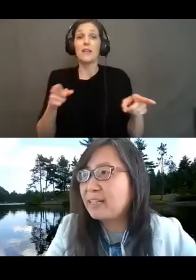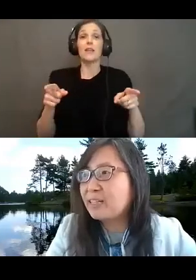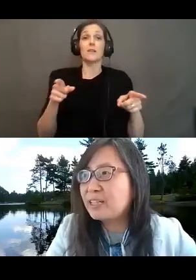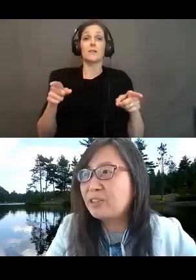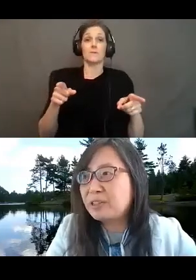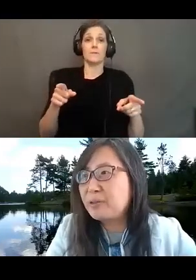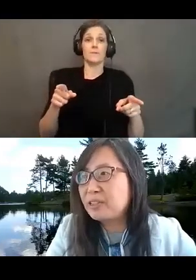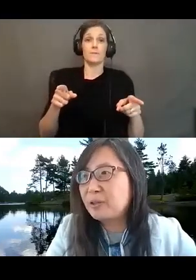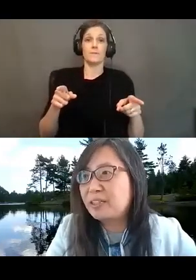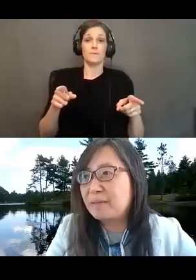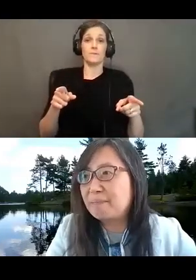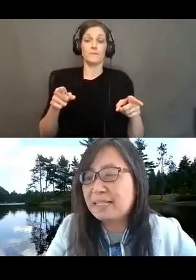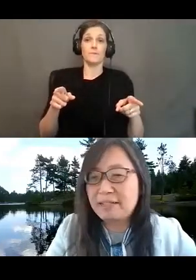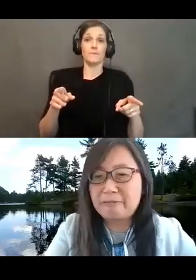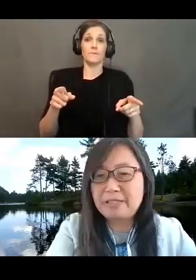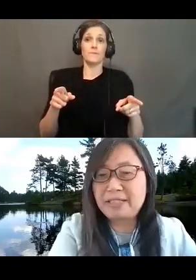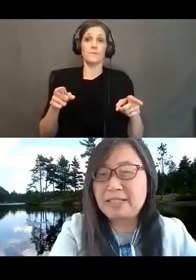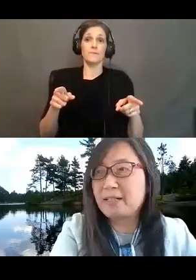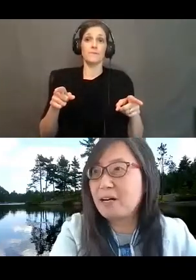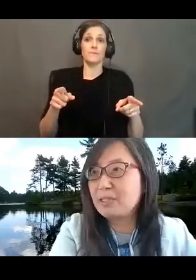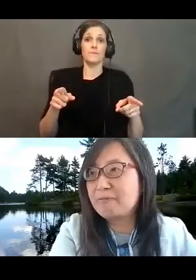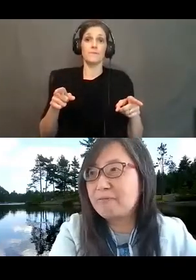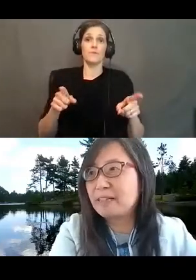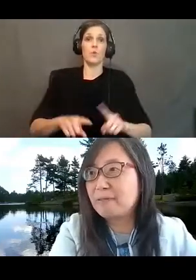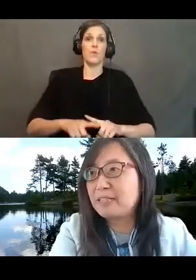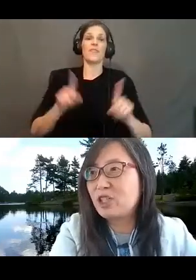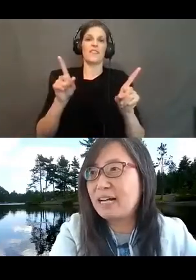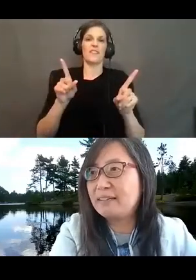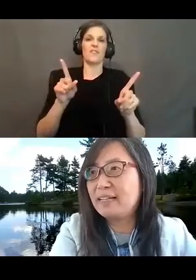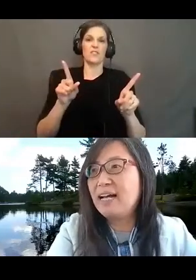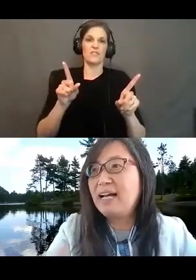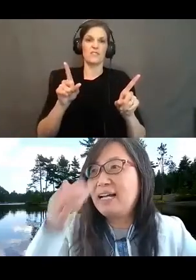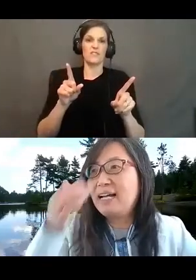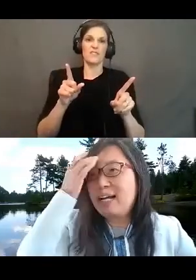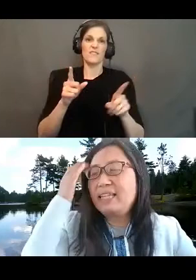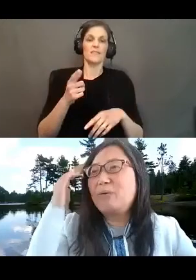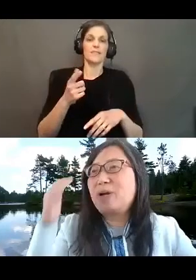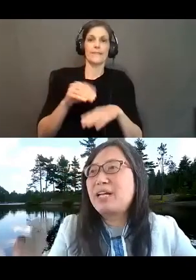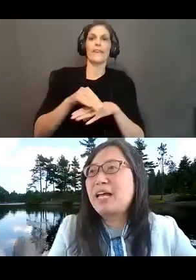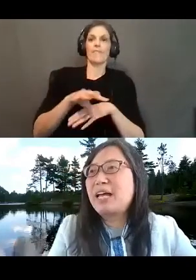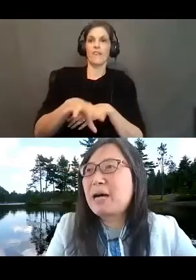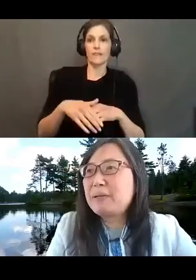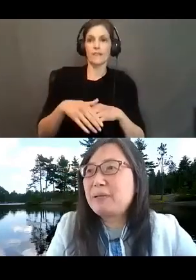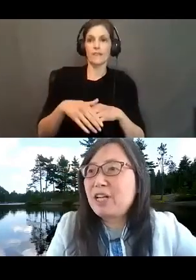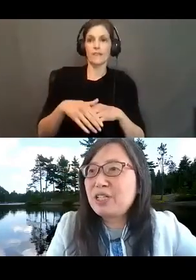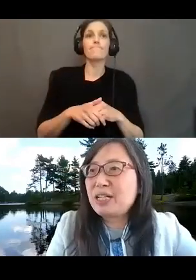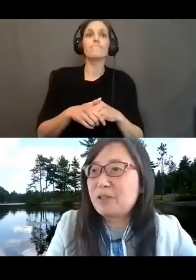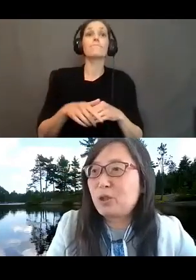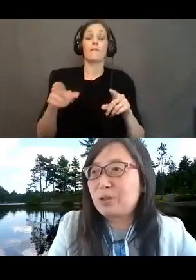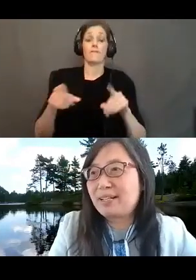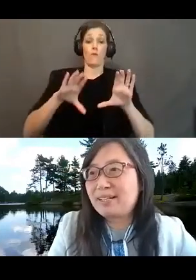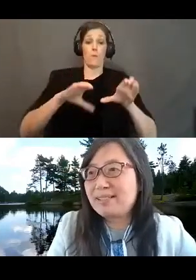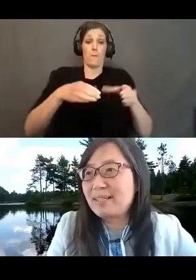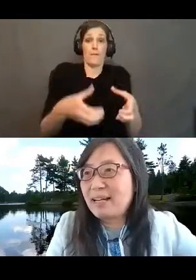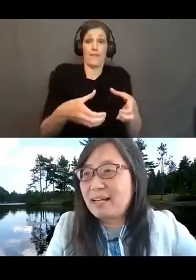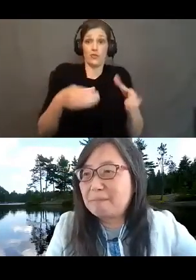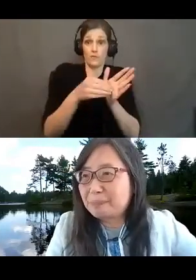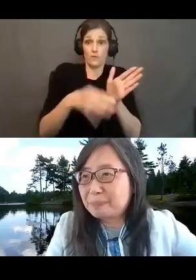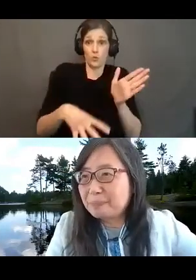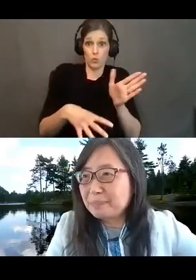to having a current curriculum, that difference is the causal effect for this child. And when you have a population of